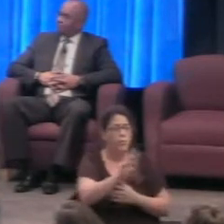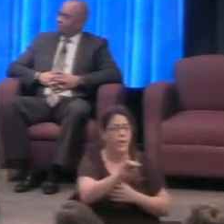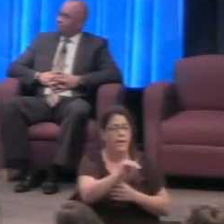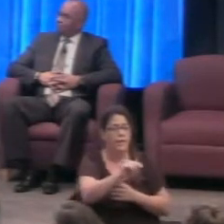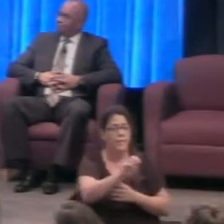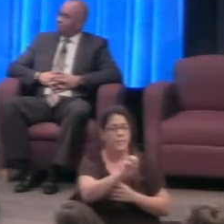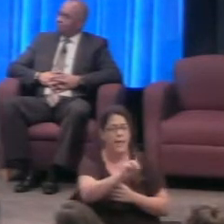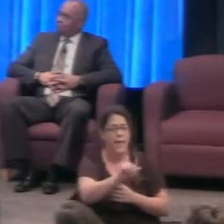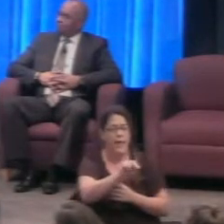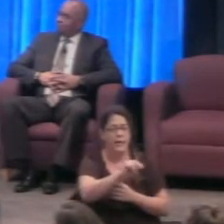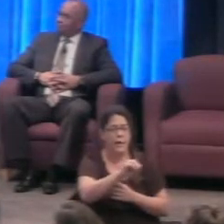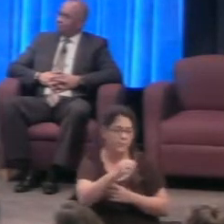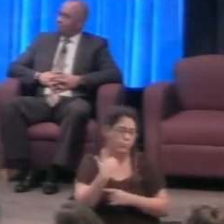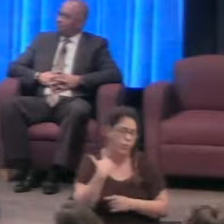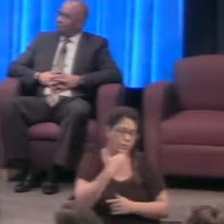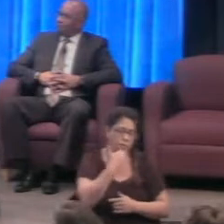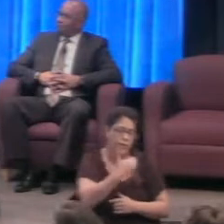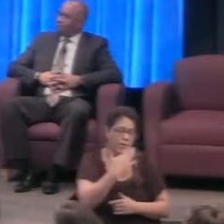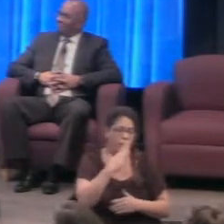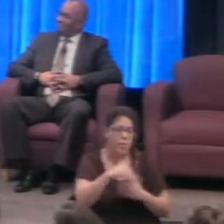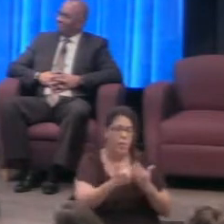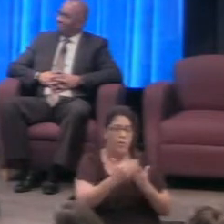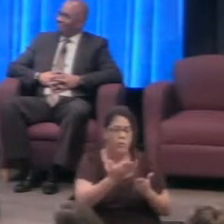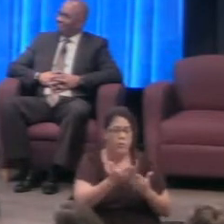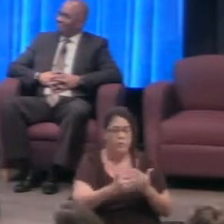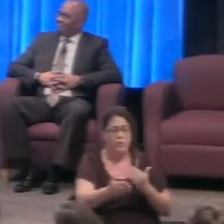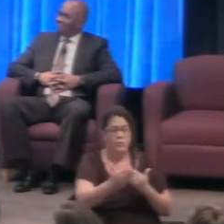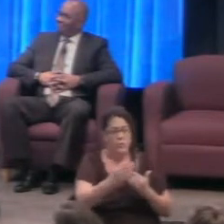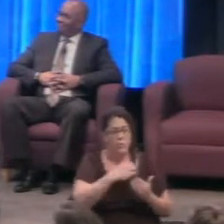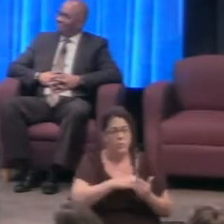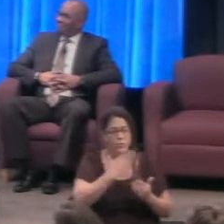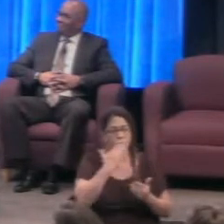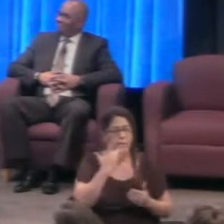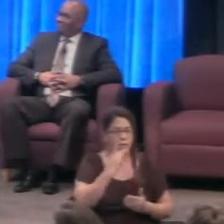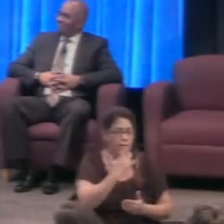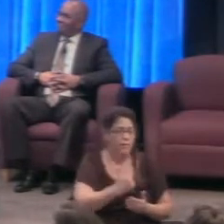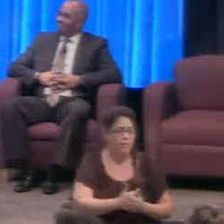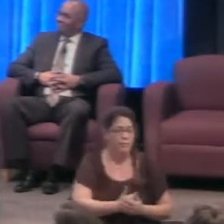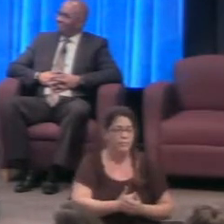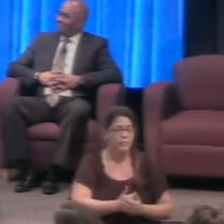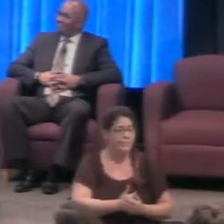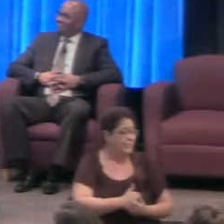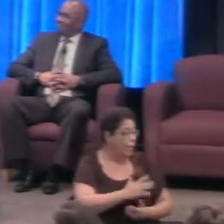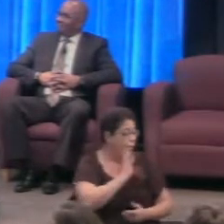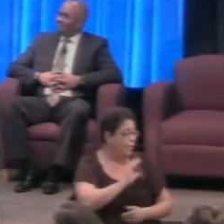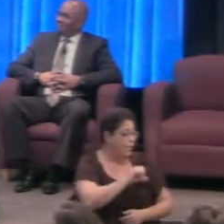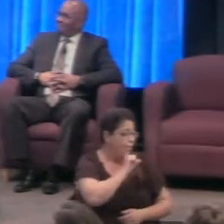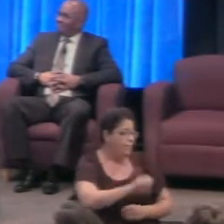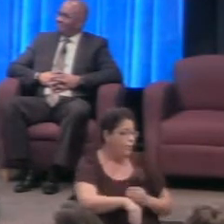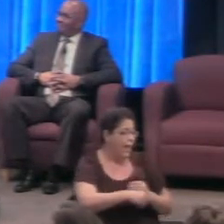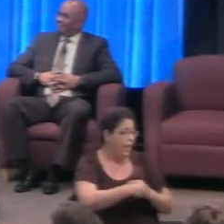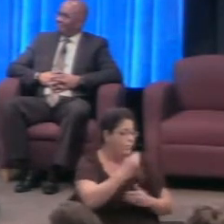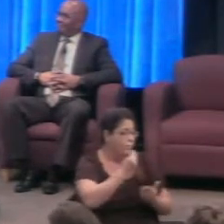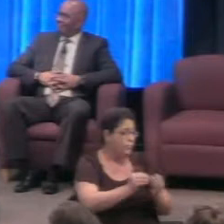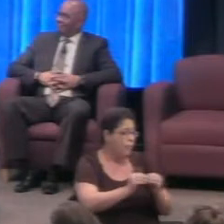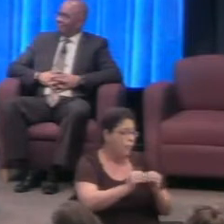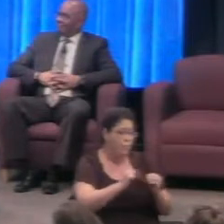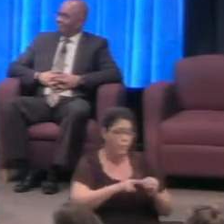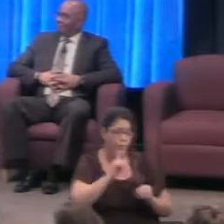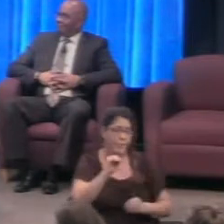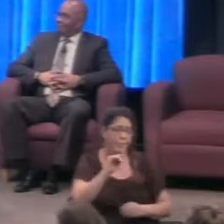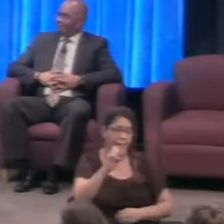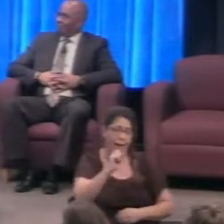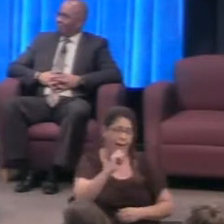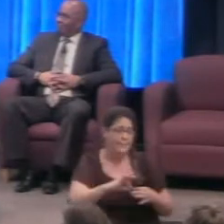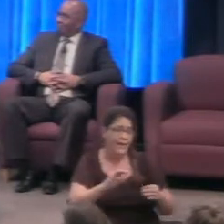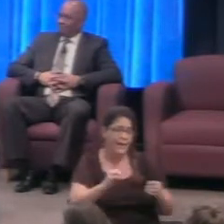you the best of luck with all your future endeavors. I would love to add more to that, ma'am, but Mike summed it up so well. So, thank